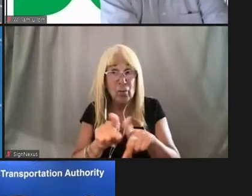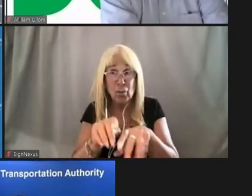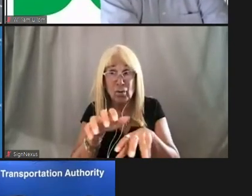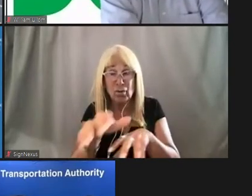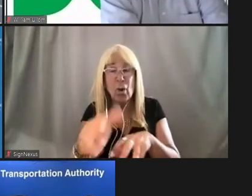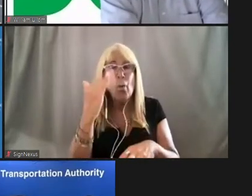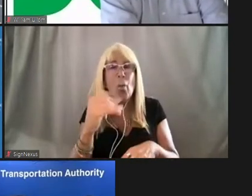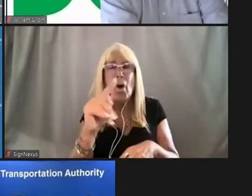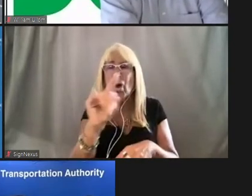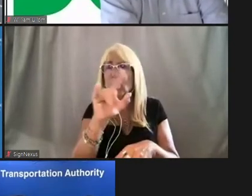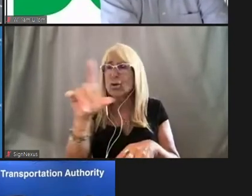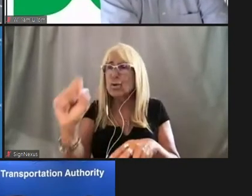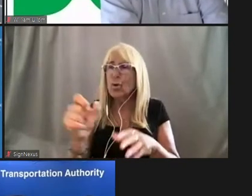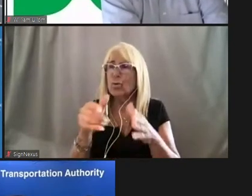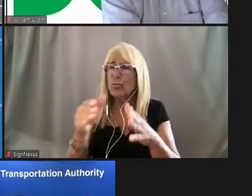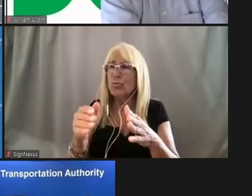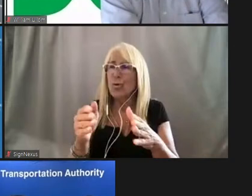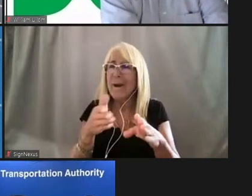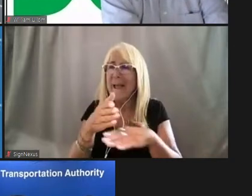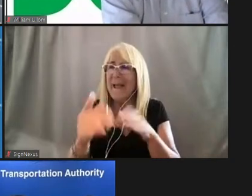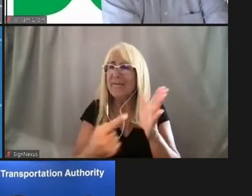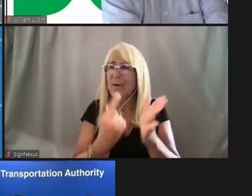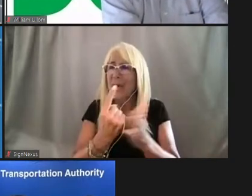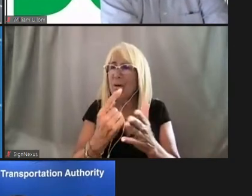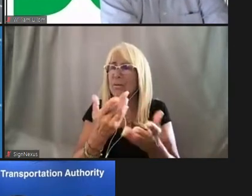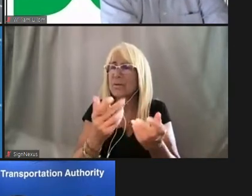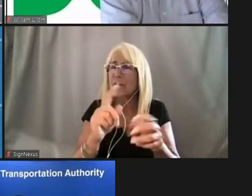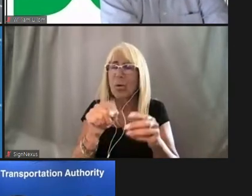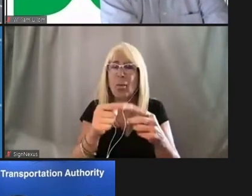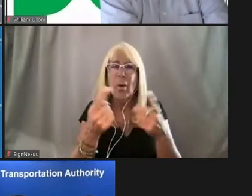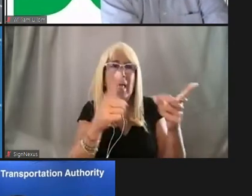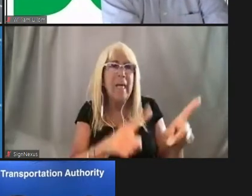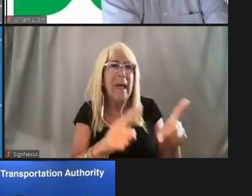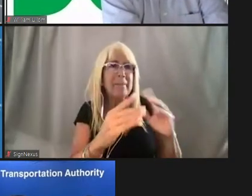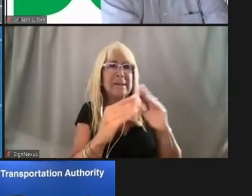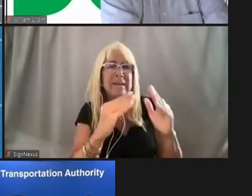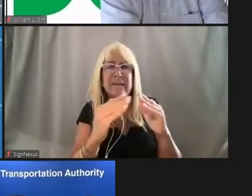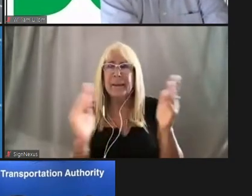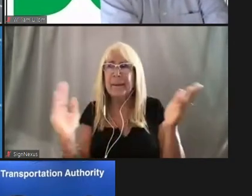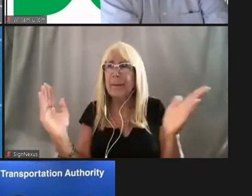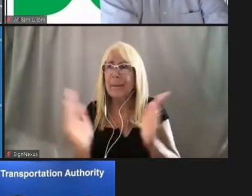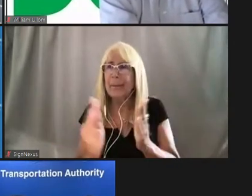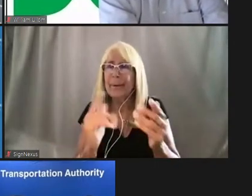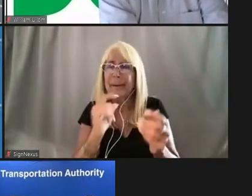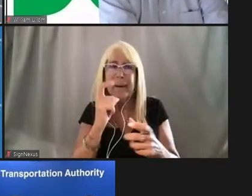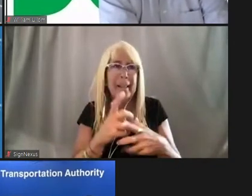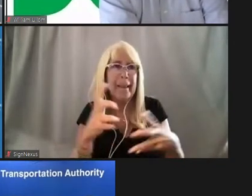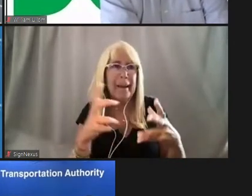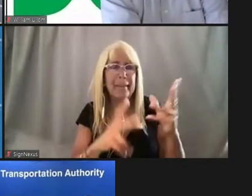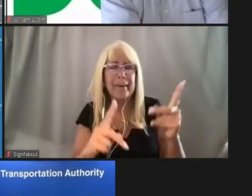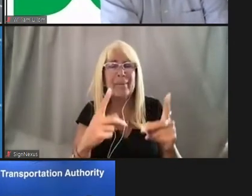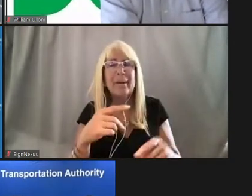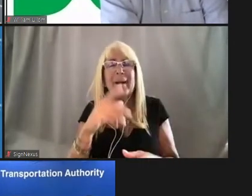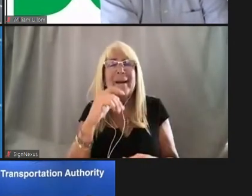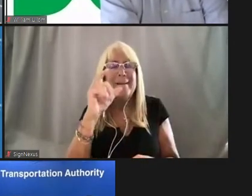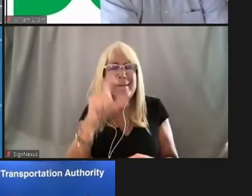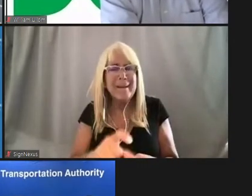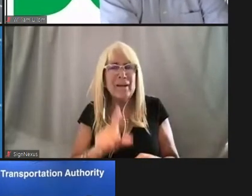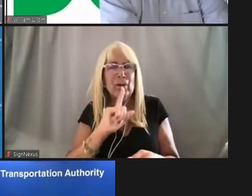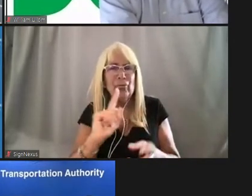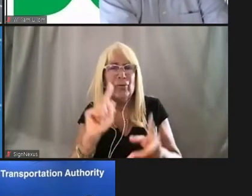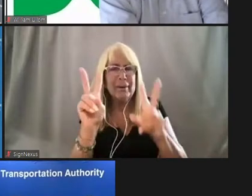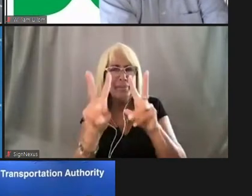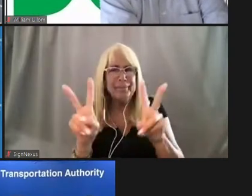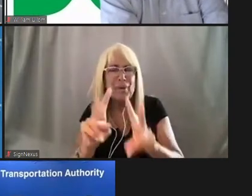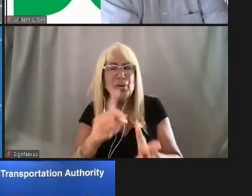after hours when the is not congestion congested I think that we really need to look at true solutions for this and